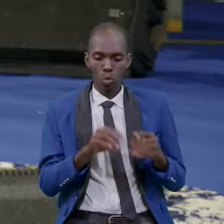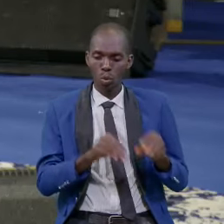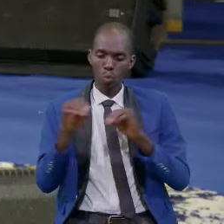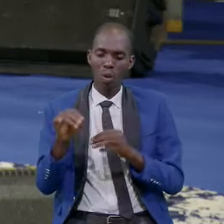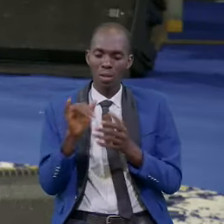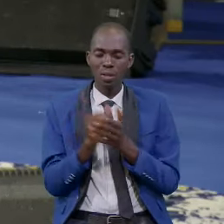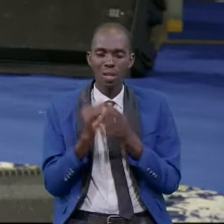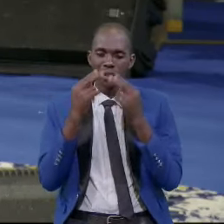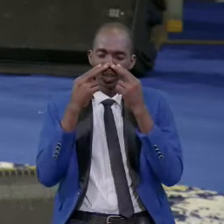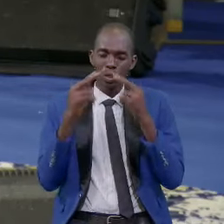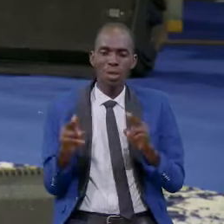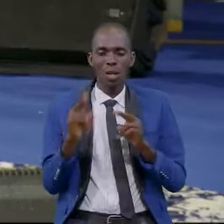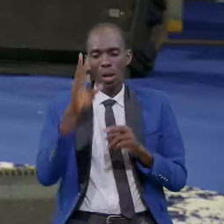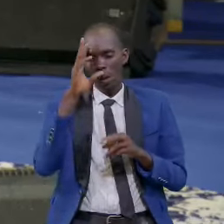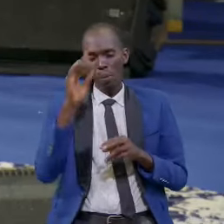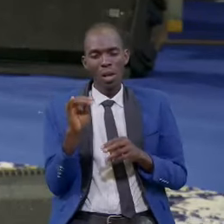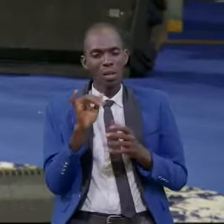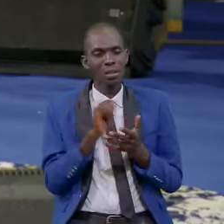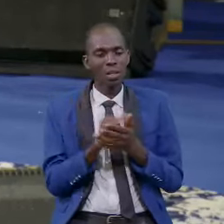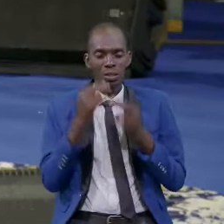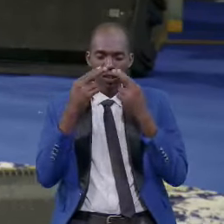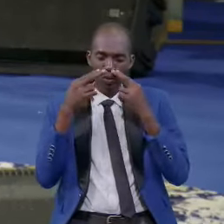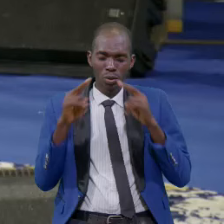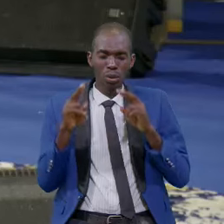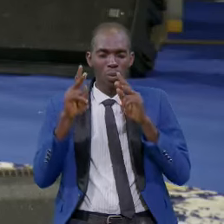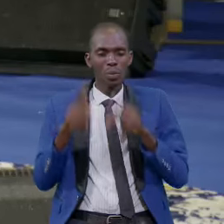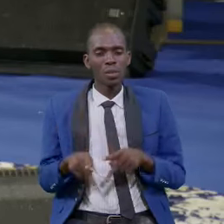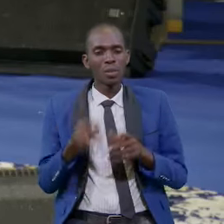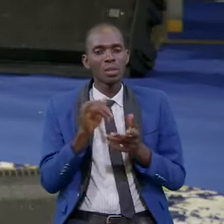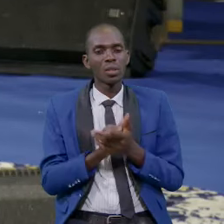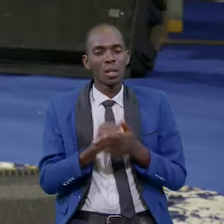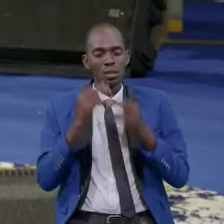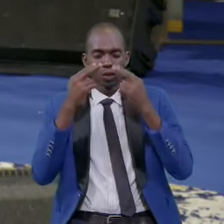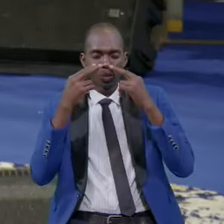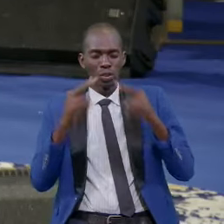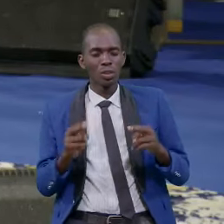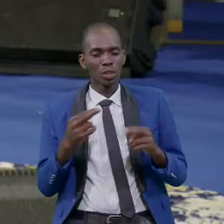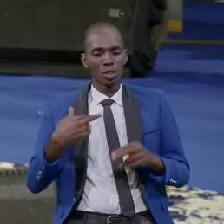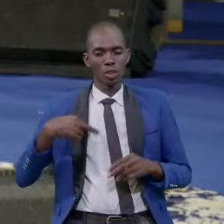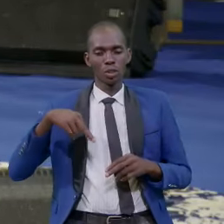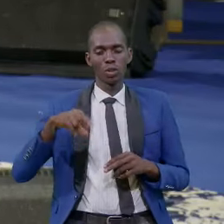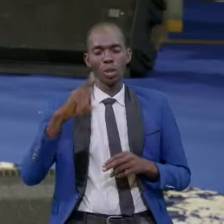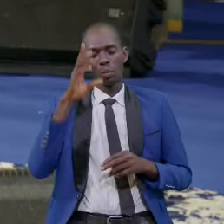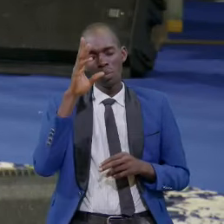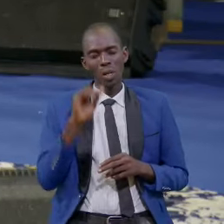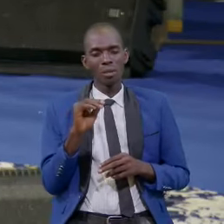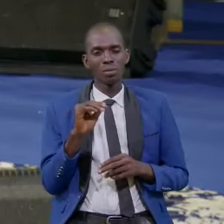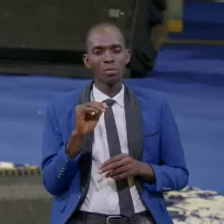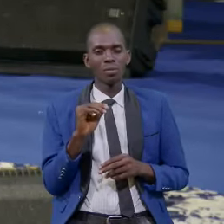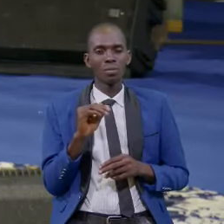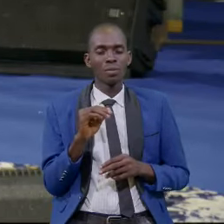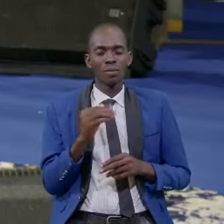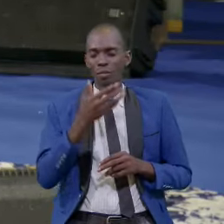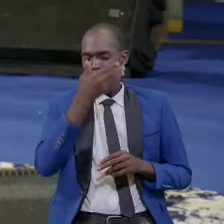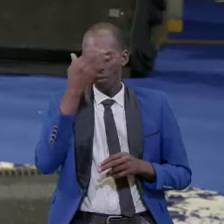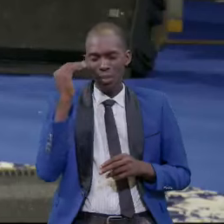innocent merchant, that innocent religious man, I made him to forget his religion, and